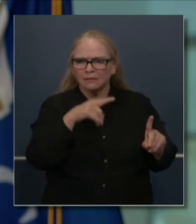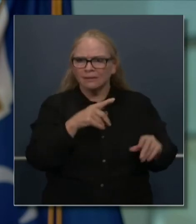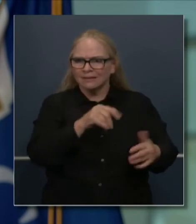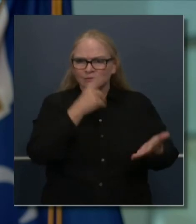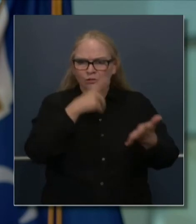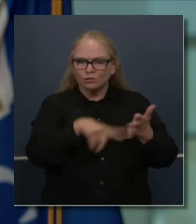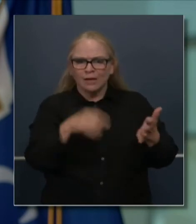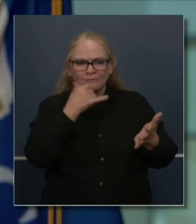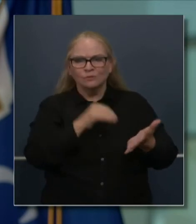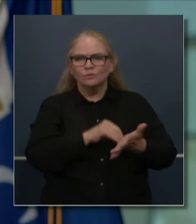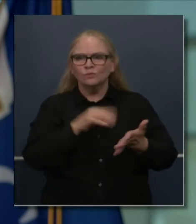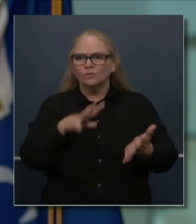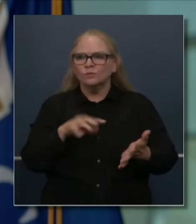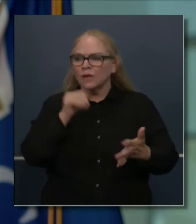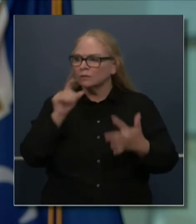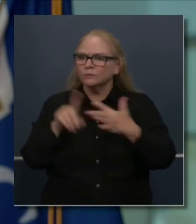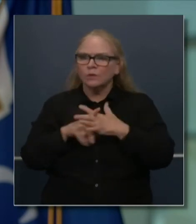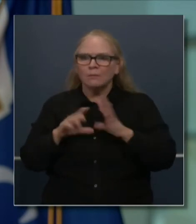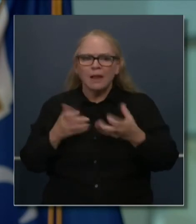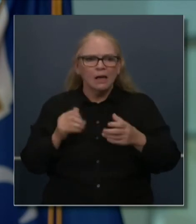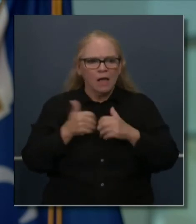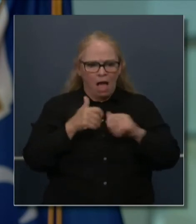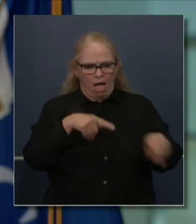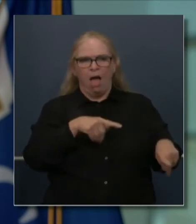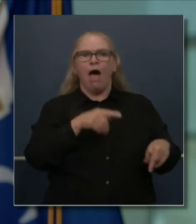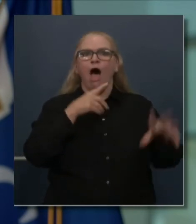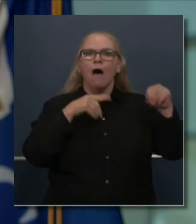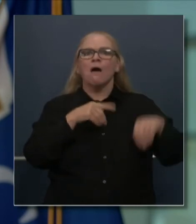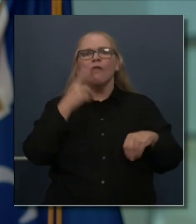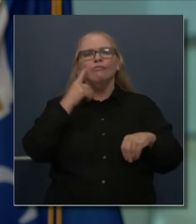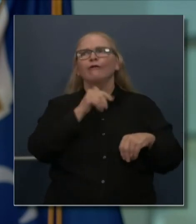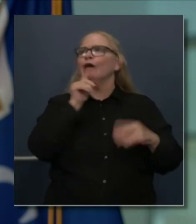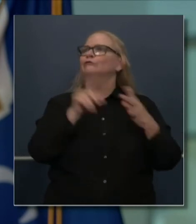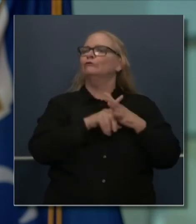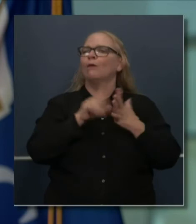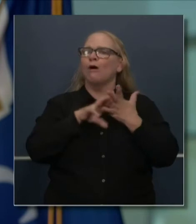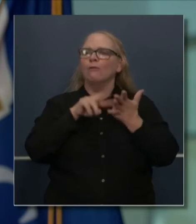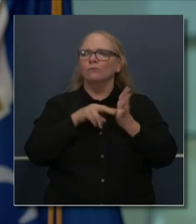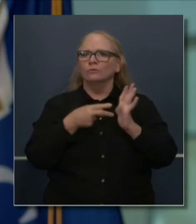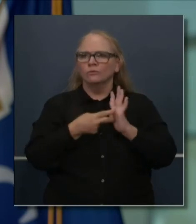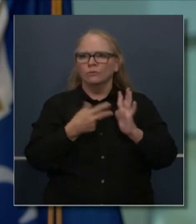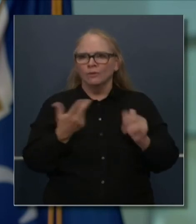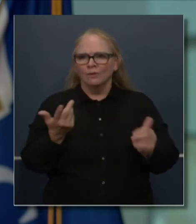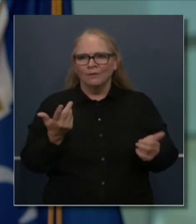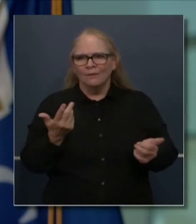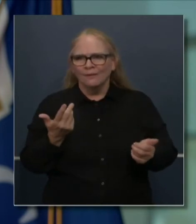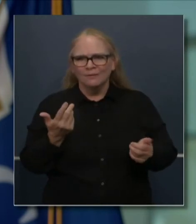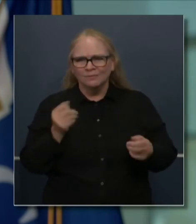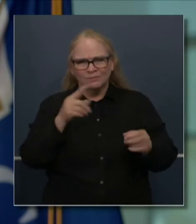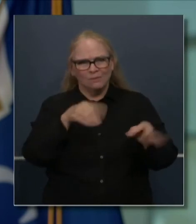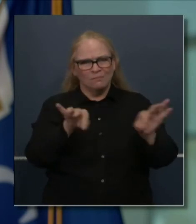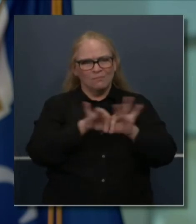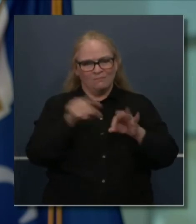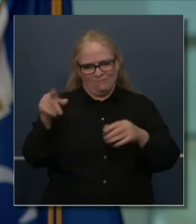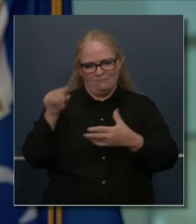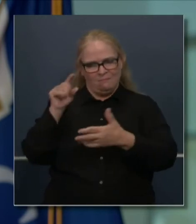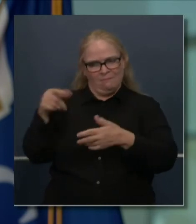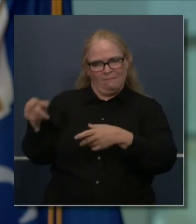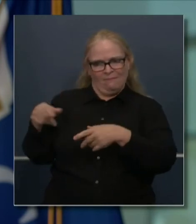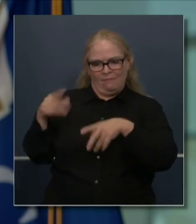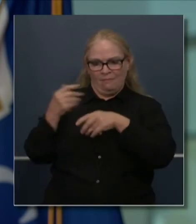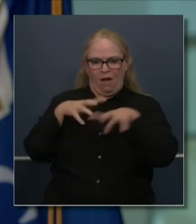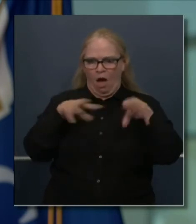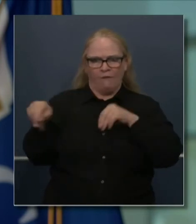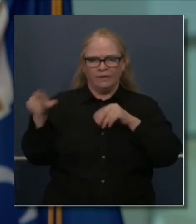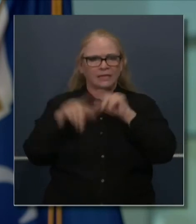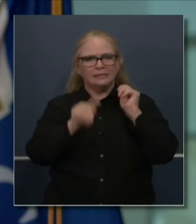absences? Yeah, well, let me get back to you in the details. Look, obviously, extenuating circumstances.